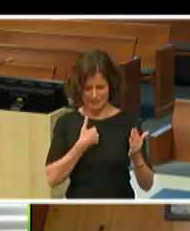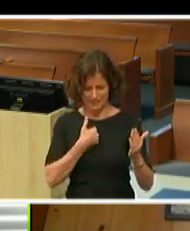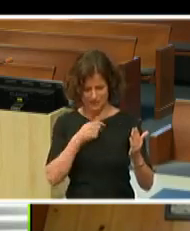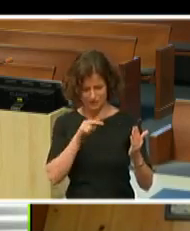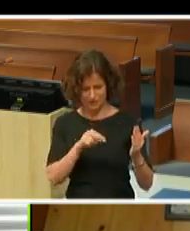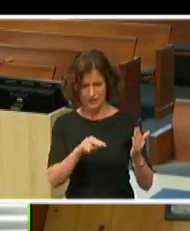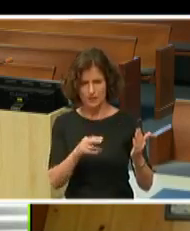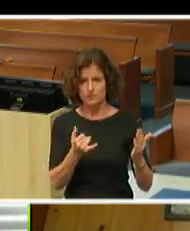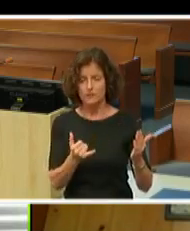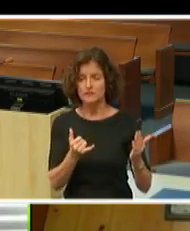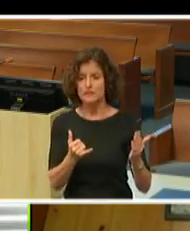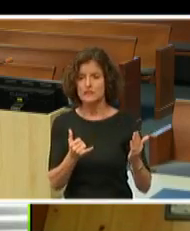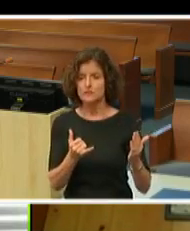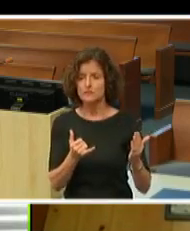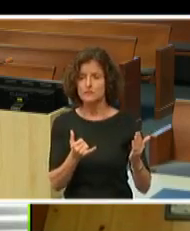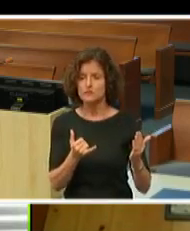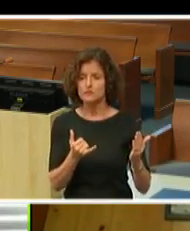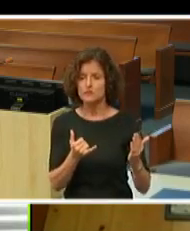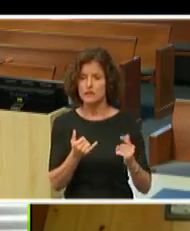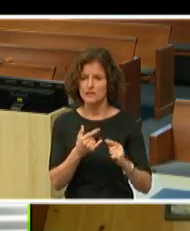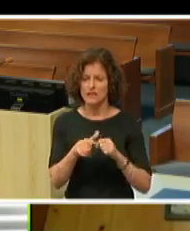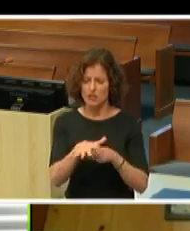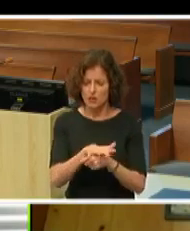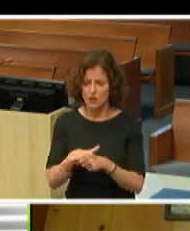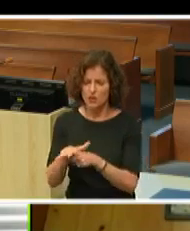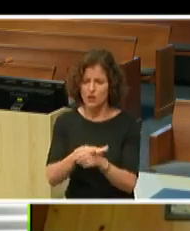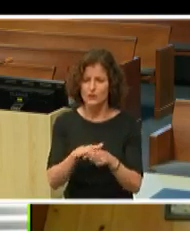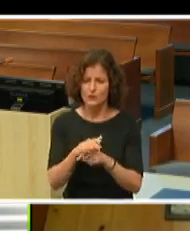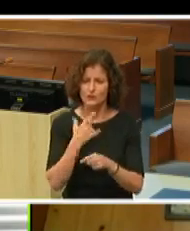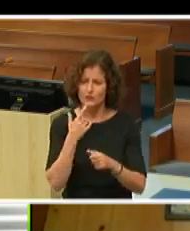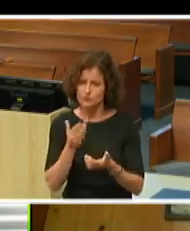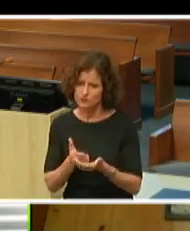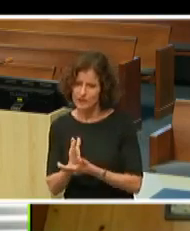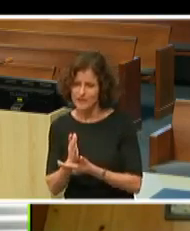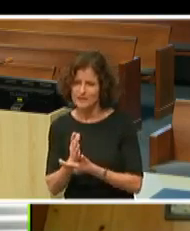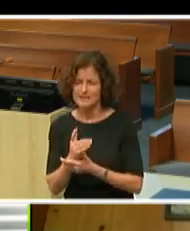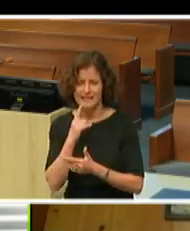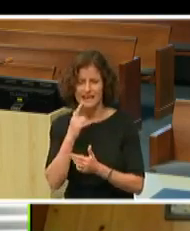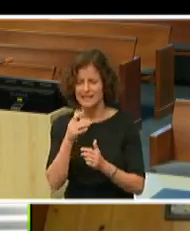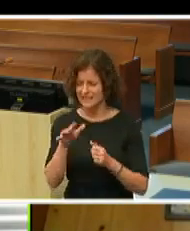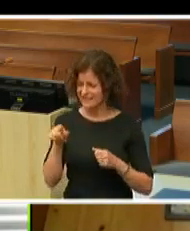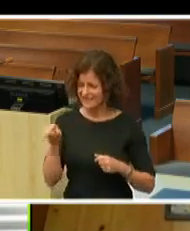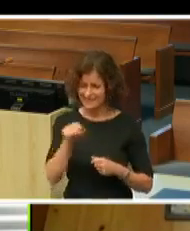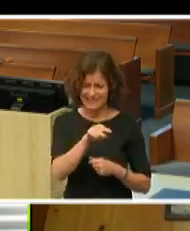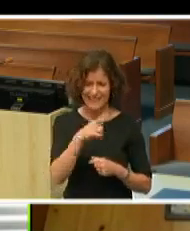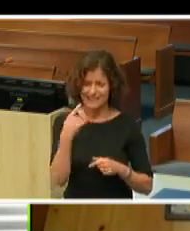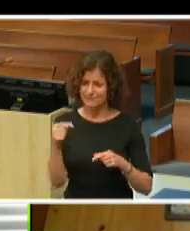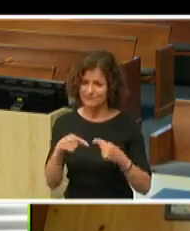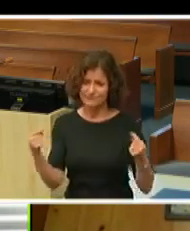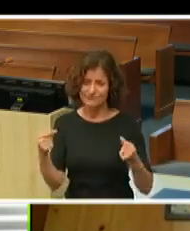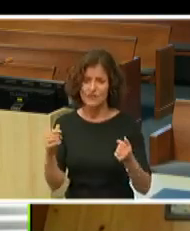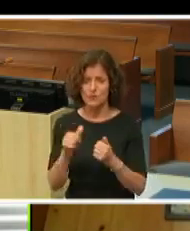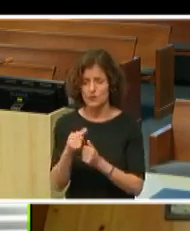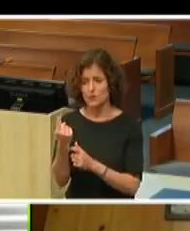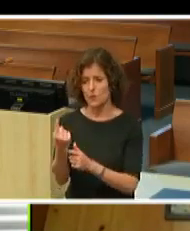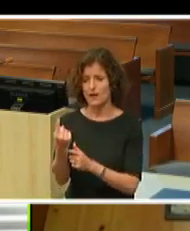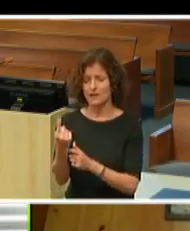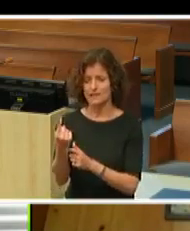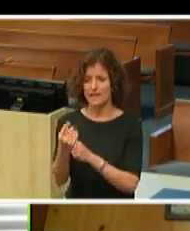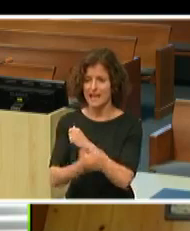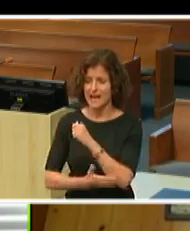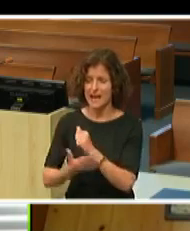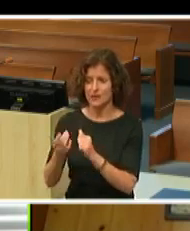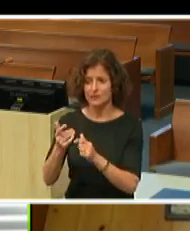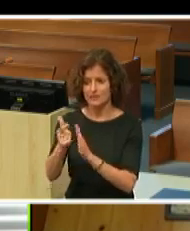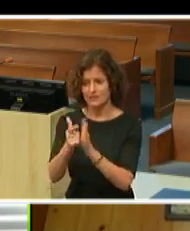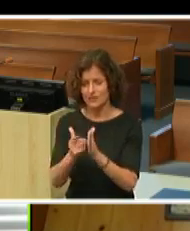currently of the different local jurisdictions that clearly disagree with the one county attorney who made